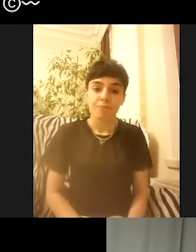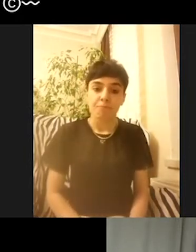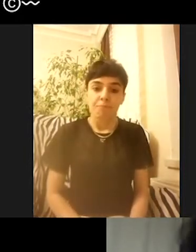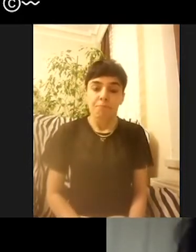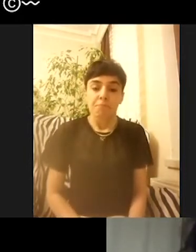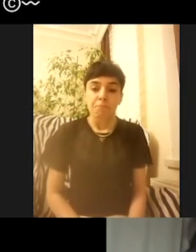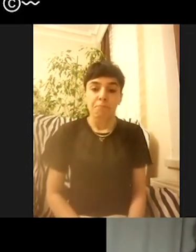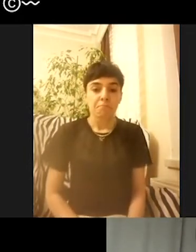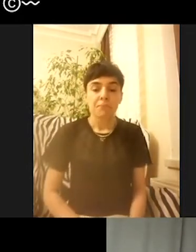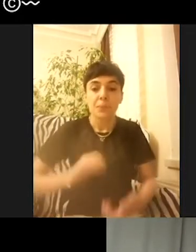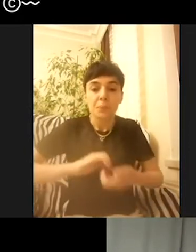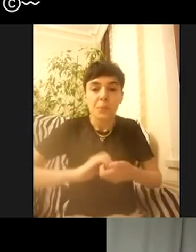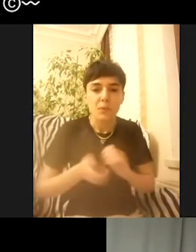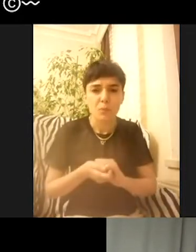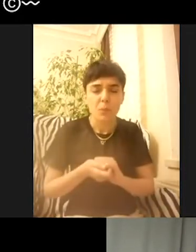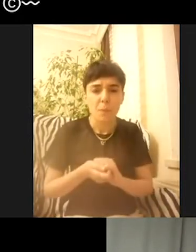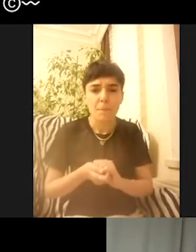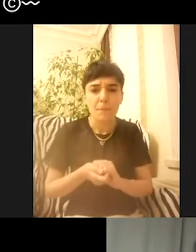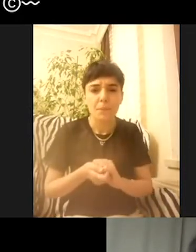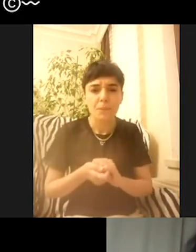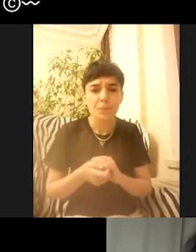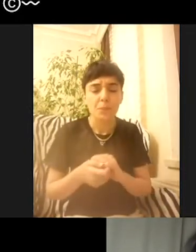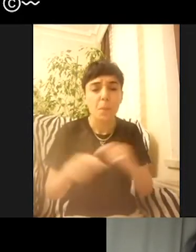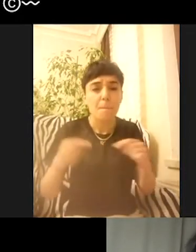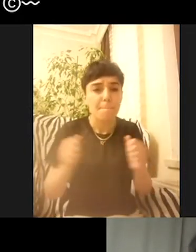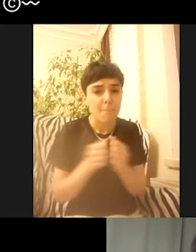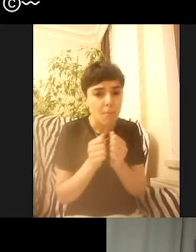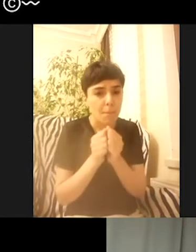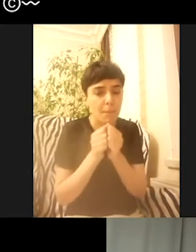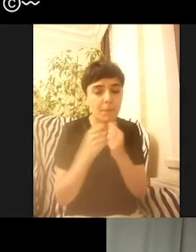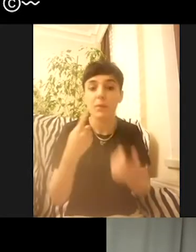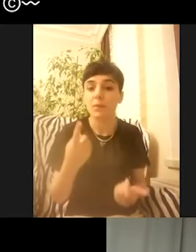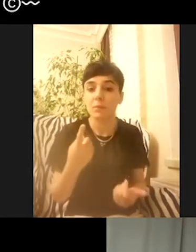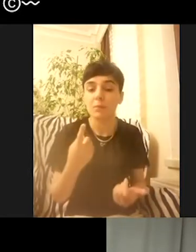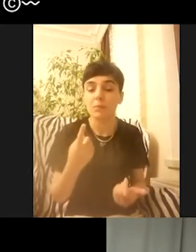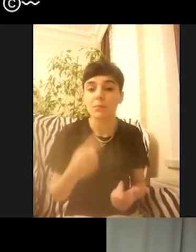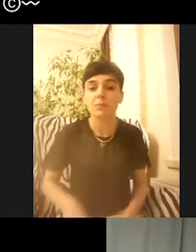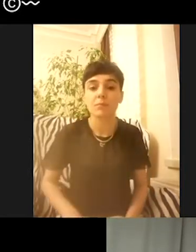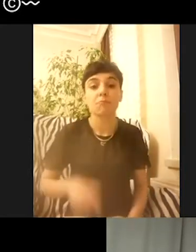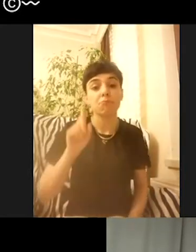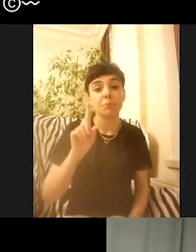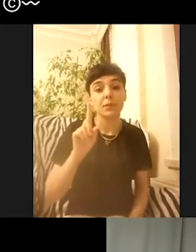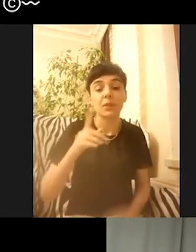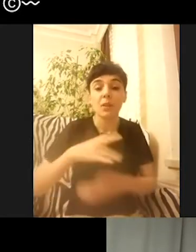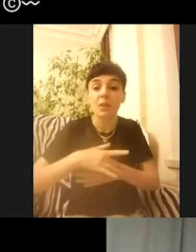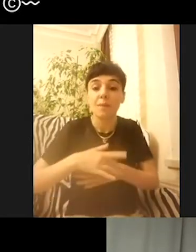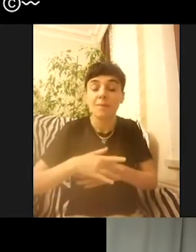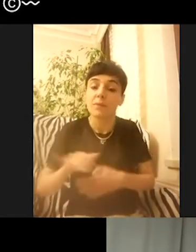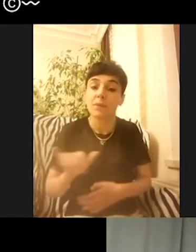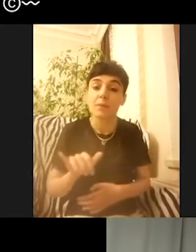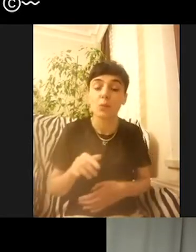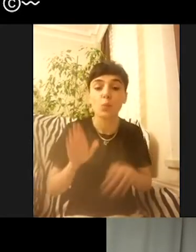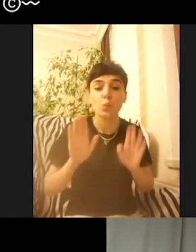more important than the being a part of nation or being a part of nationalist identities such as religion or